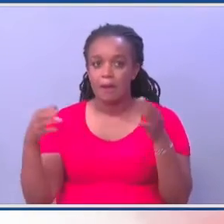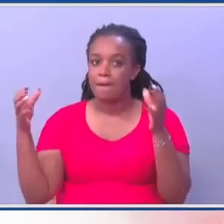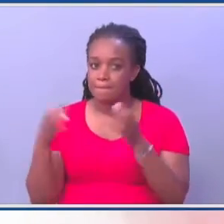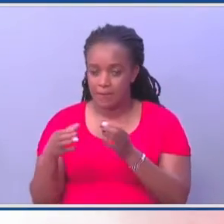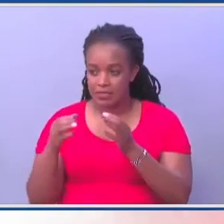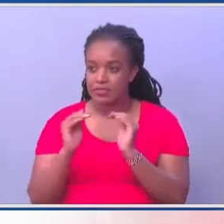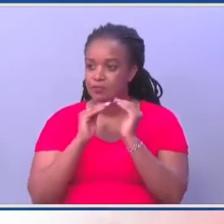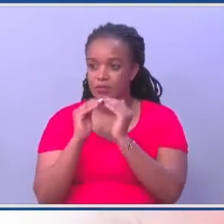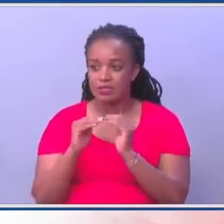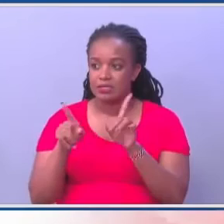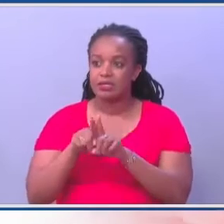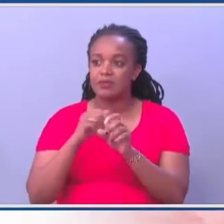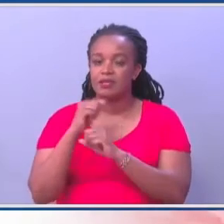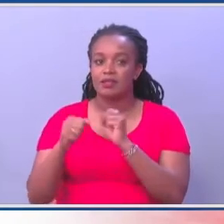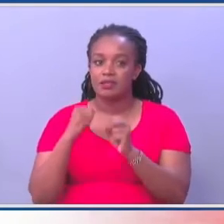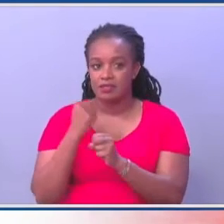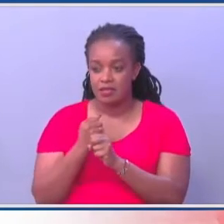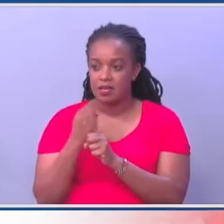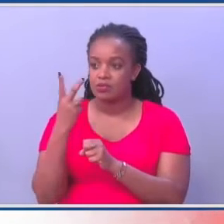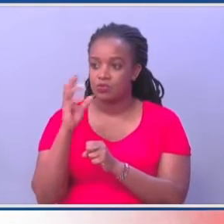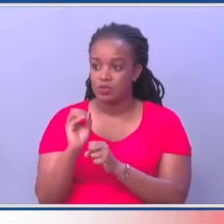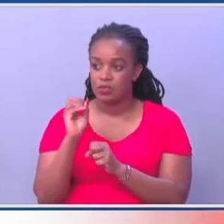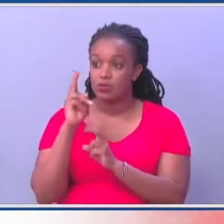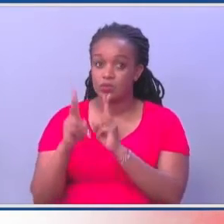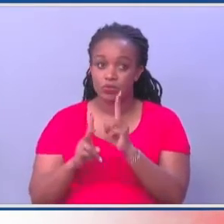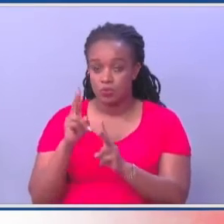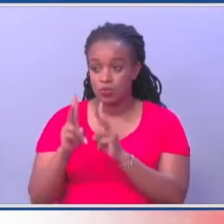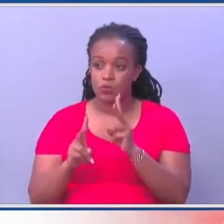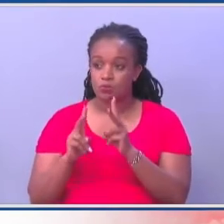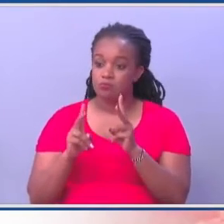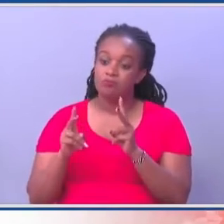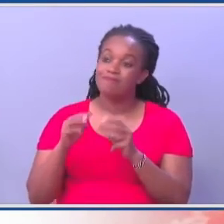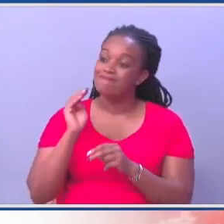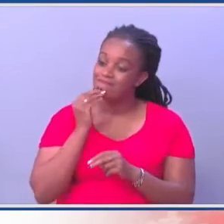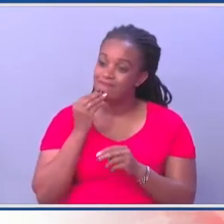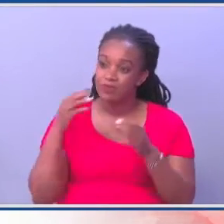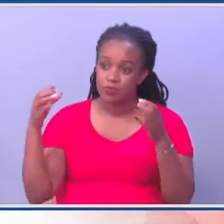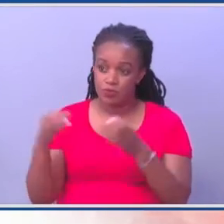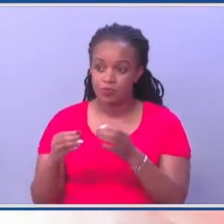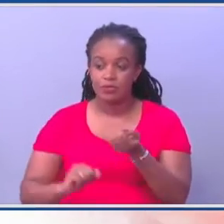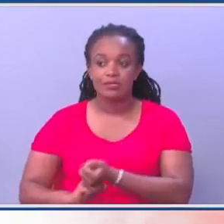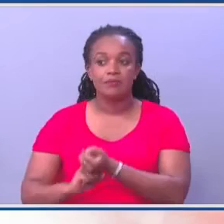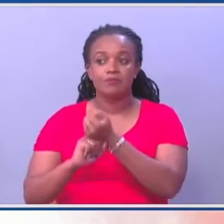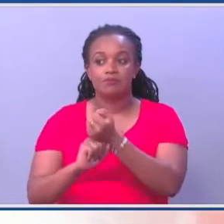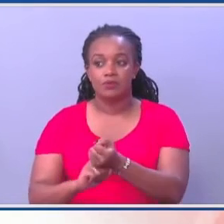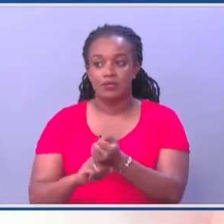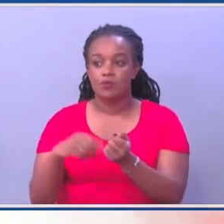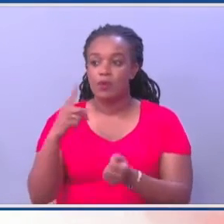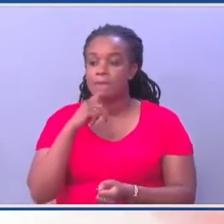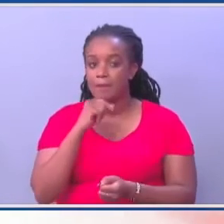at 2002, the Mulembe nation virtually voted to a man for Kibaki.